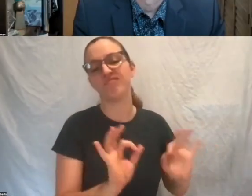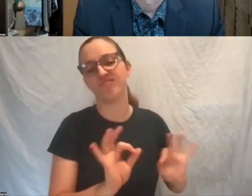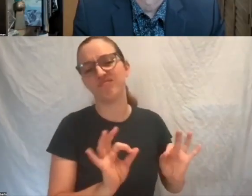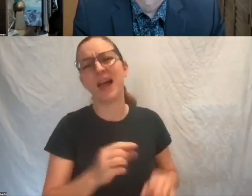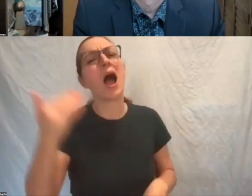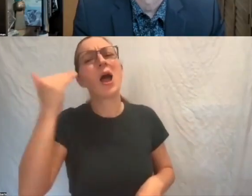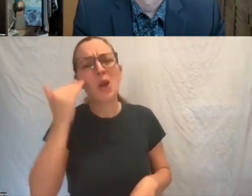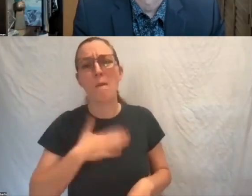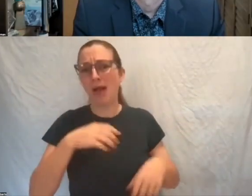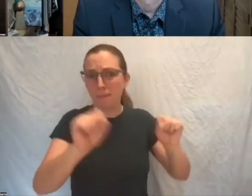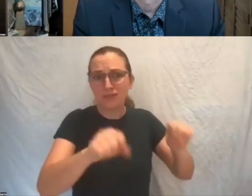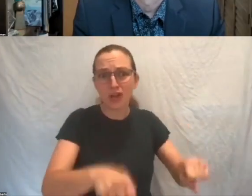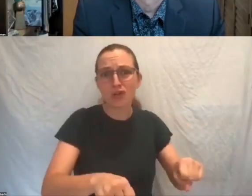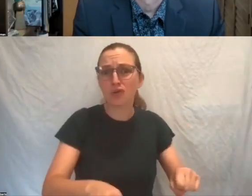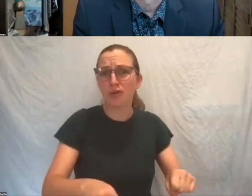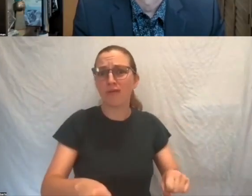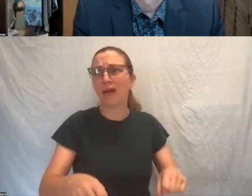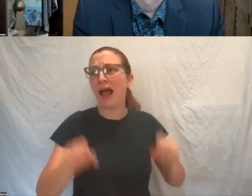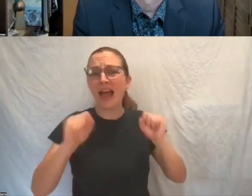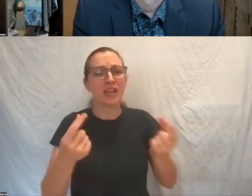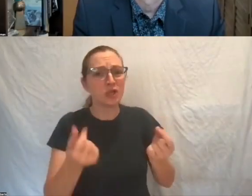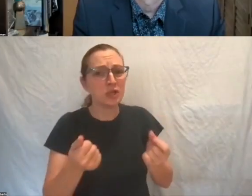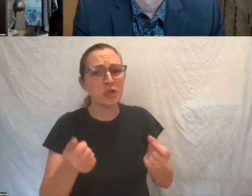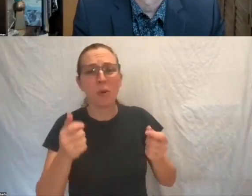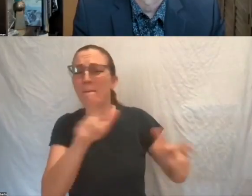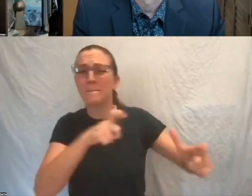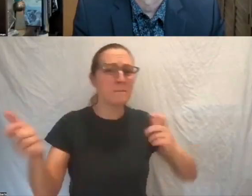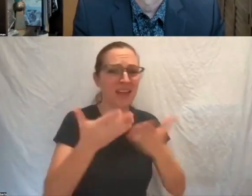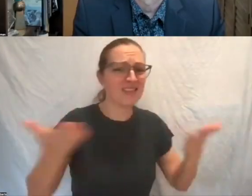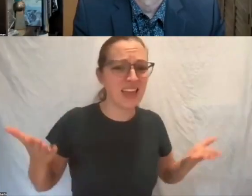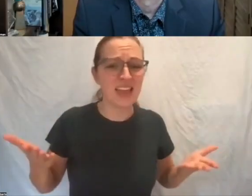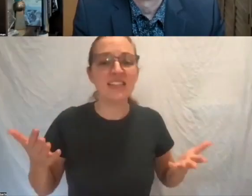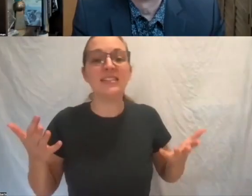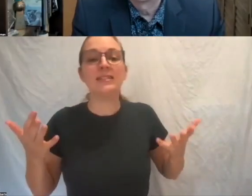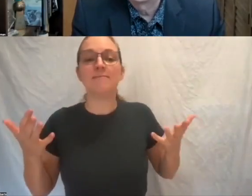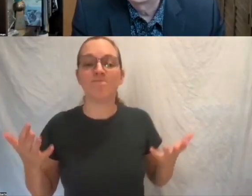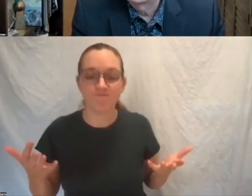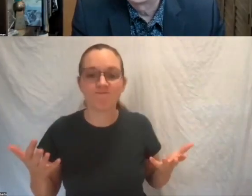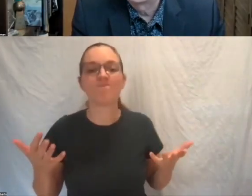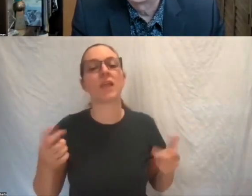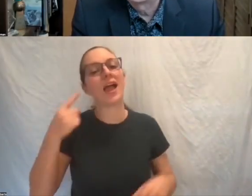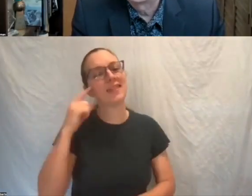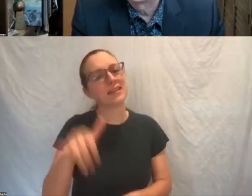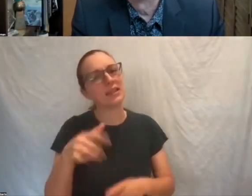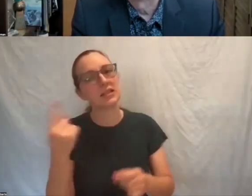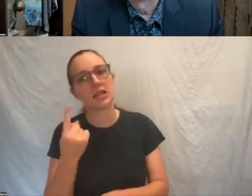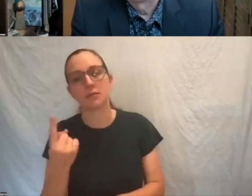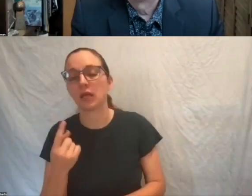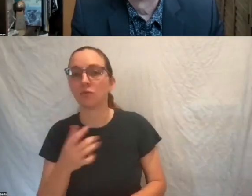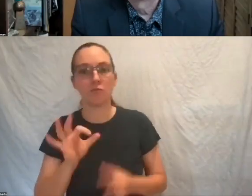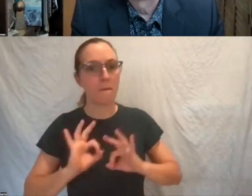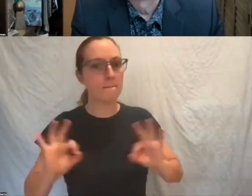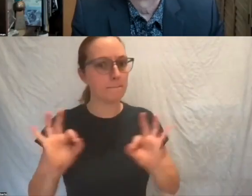and knowing in my heart what I could do. And I think that's something very important that a lot of people